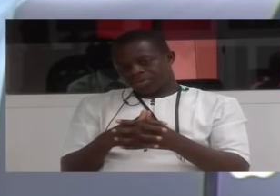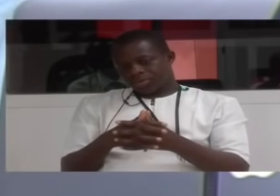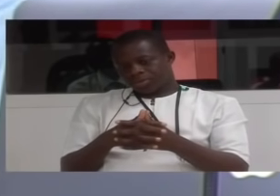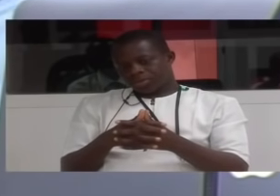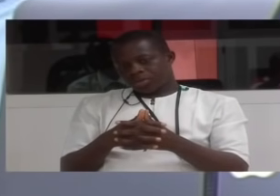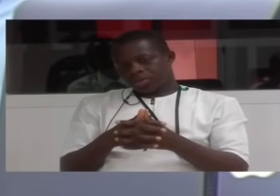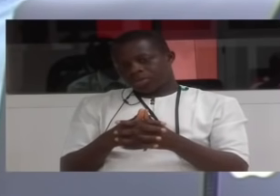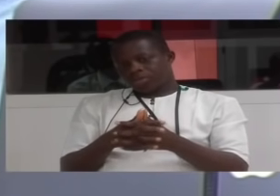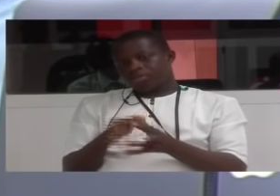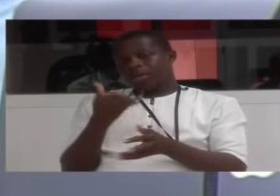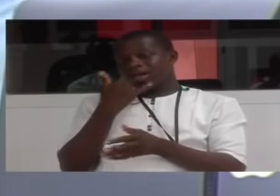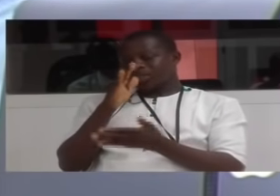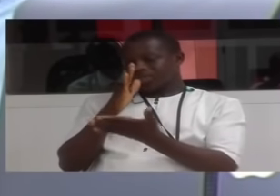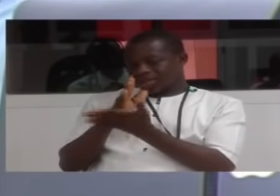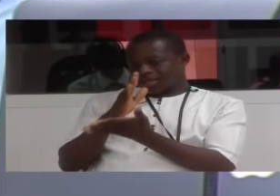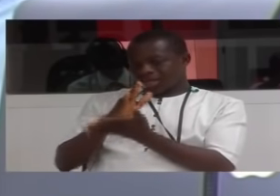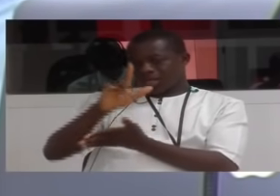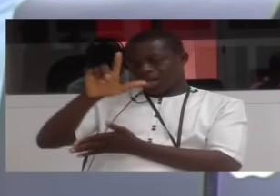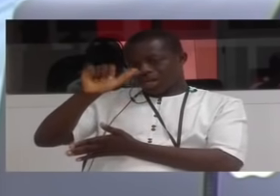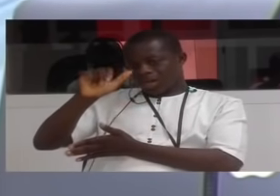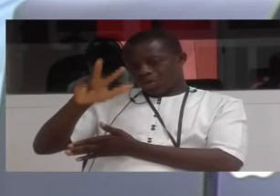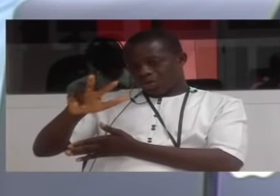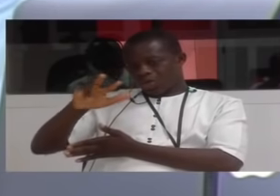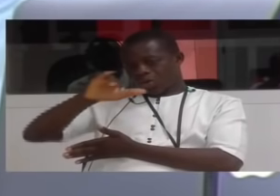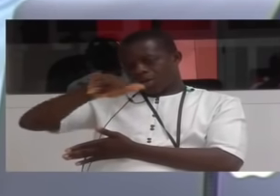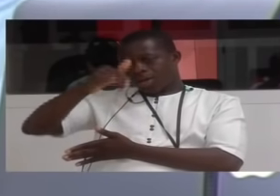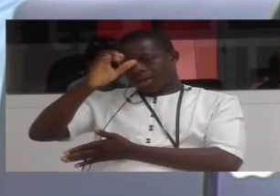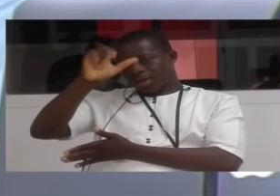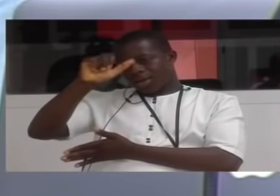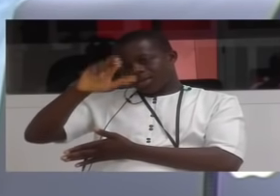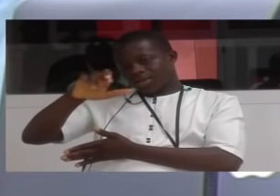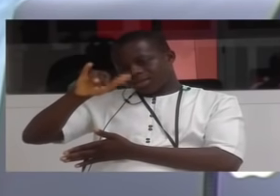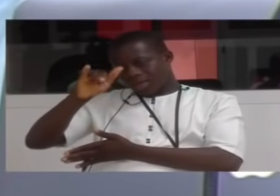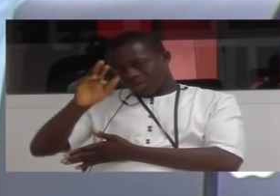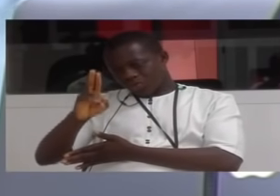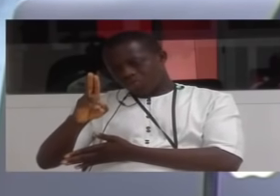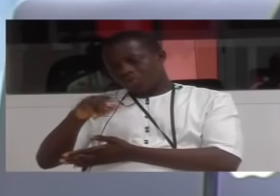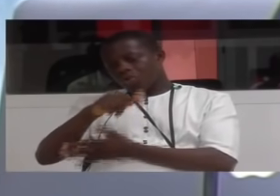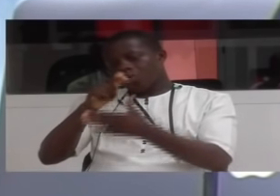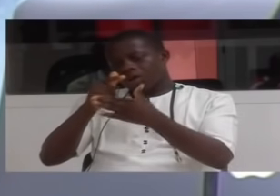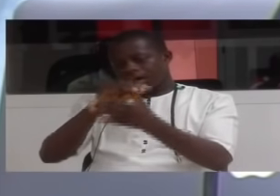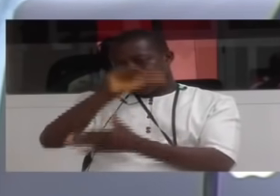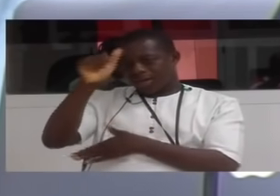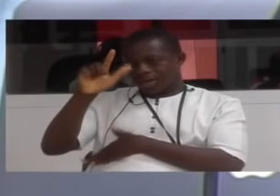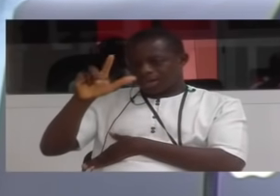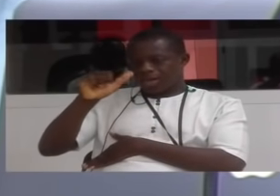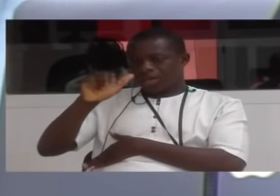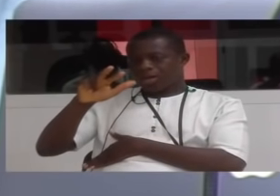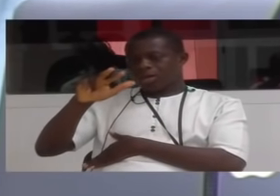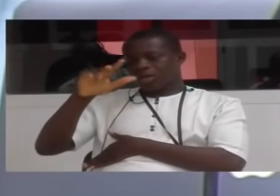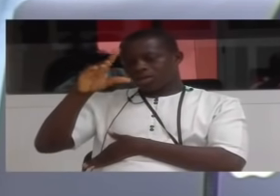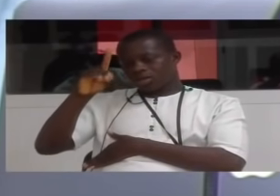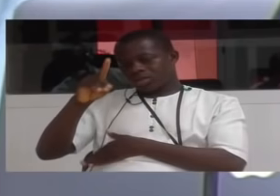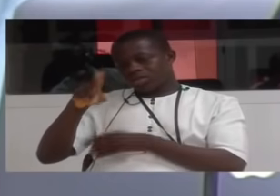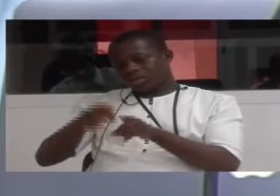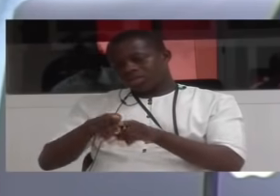they in fact Law Jaju and Suwandi Kamara or were they a different group? Ñaar ñooñu moy ñoy Suwandi Kamara ak Law